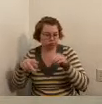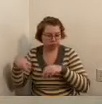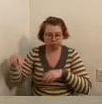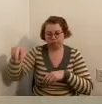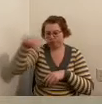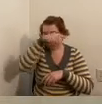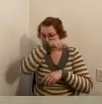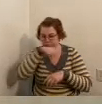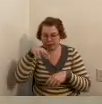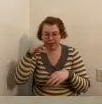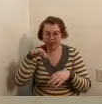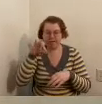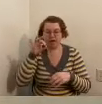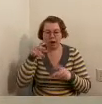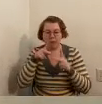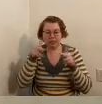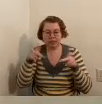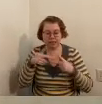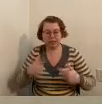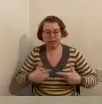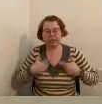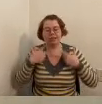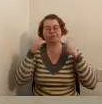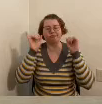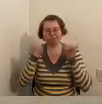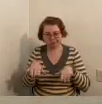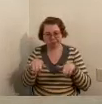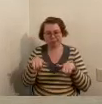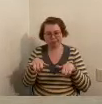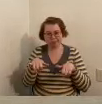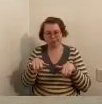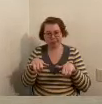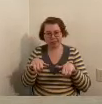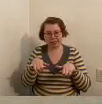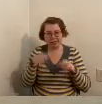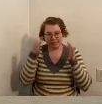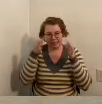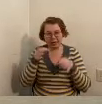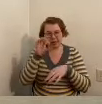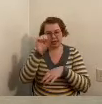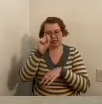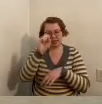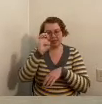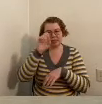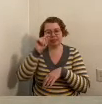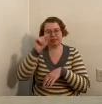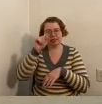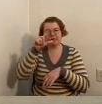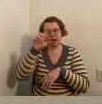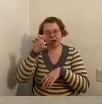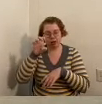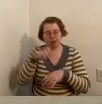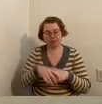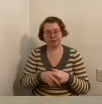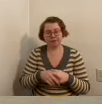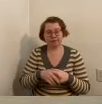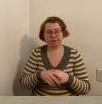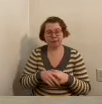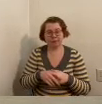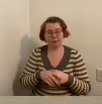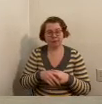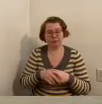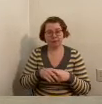found places to live, and that is where they settled. And those